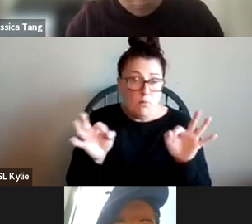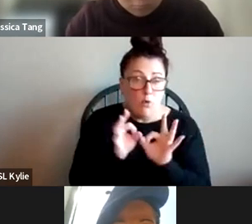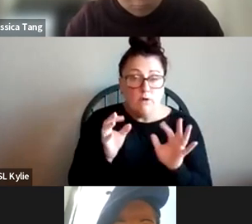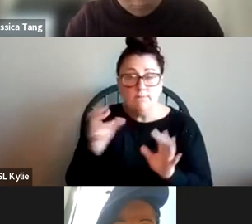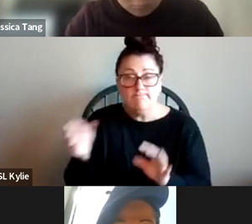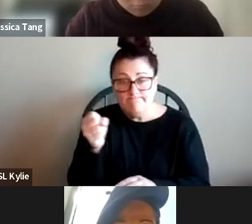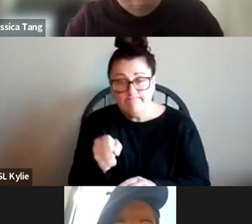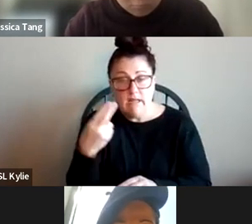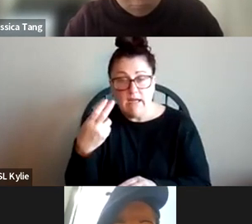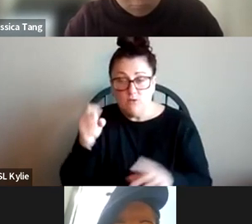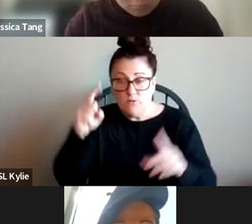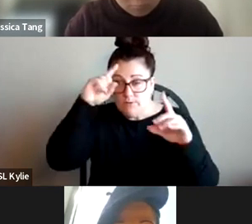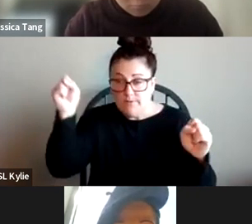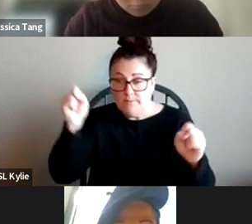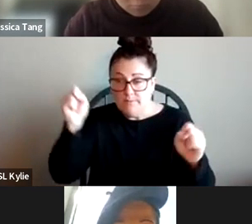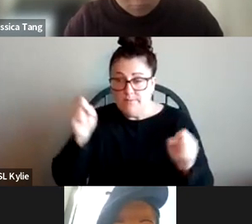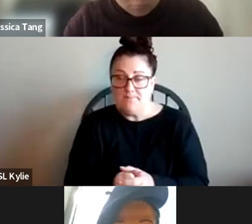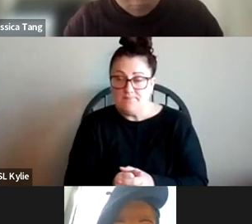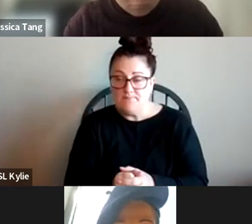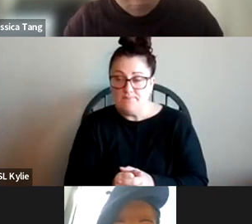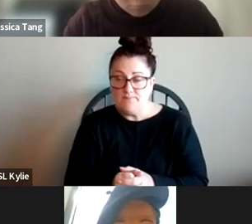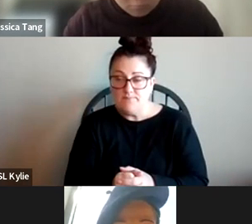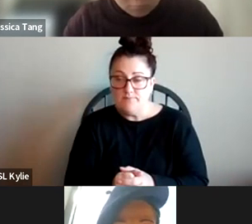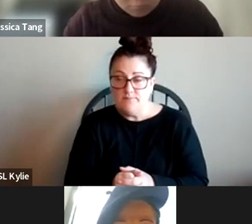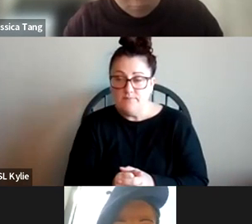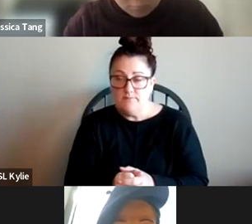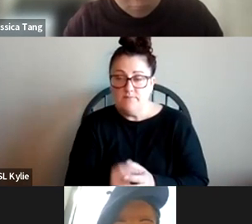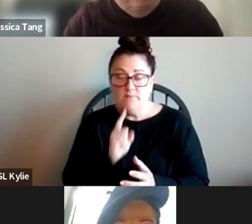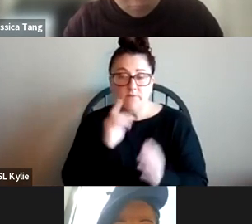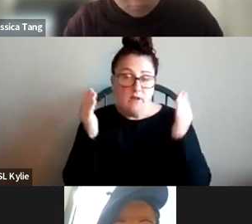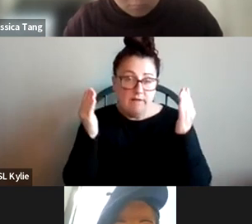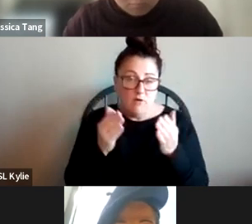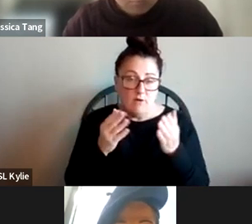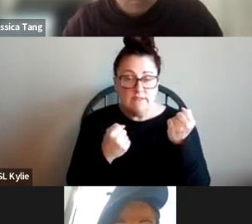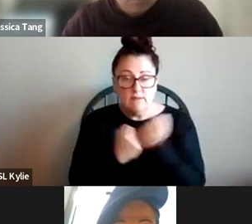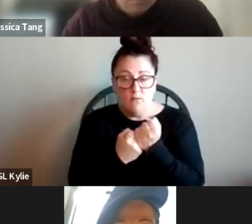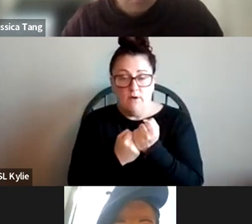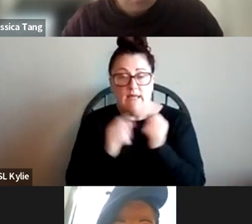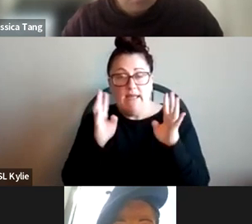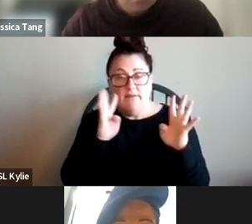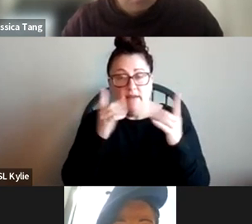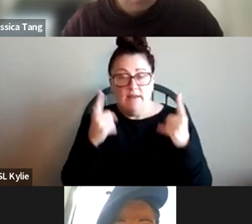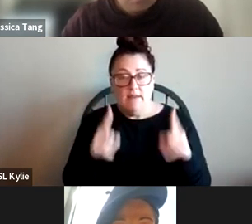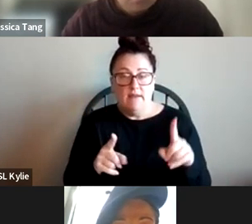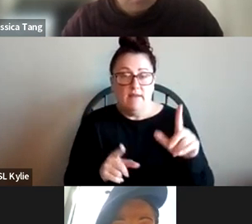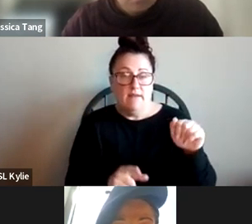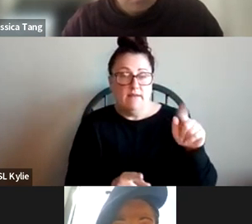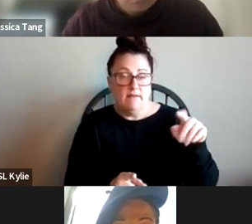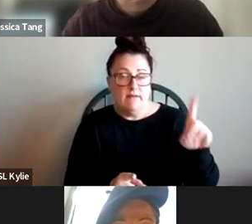appointing a high school superintendent who could really focus in and support the innovation that's happening at the Alt-Ed